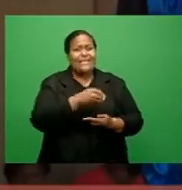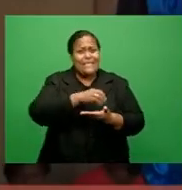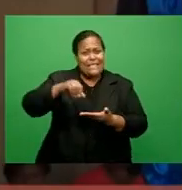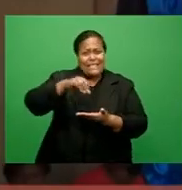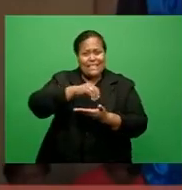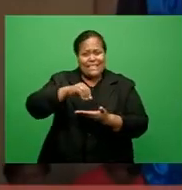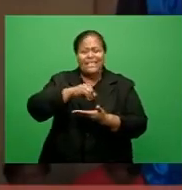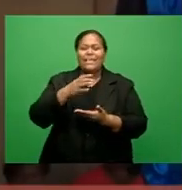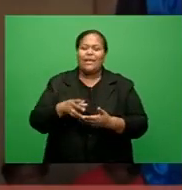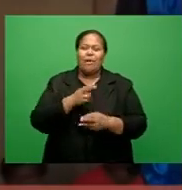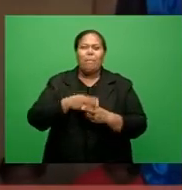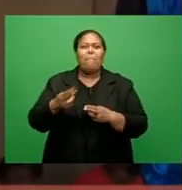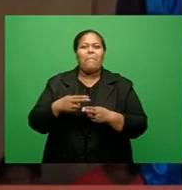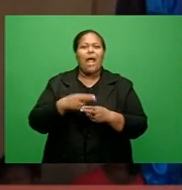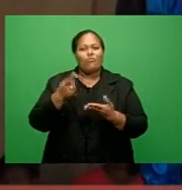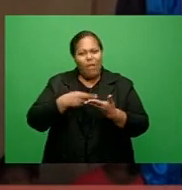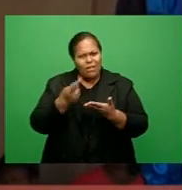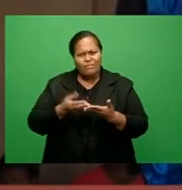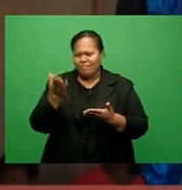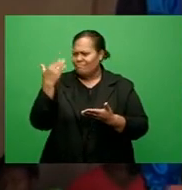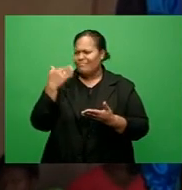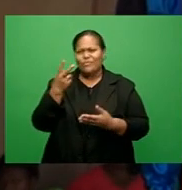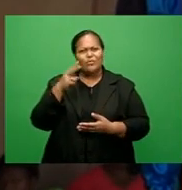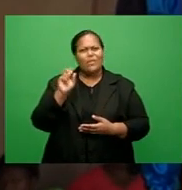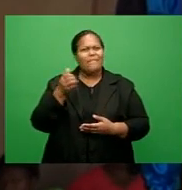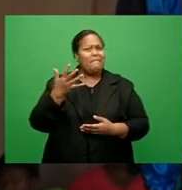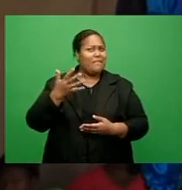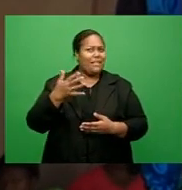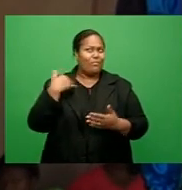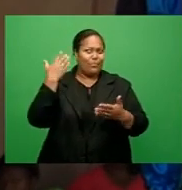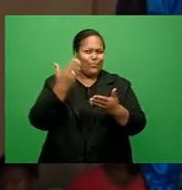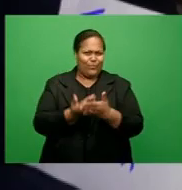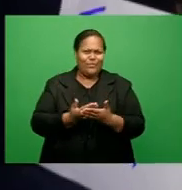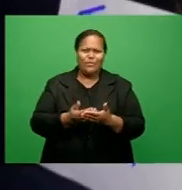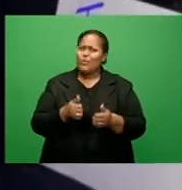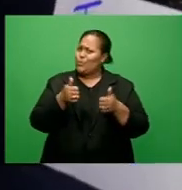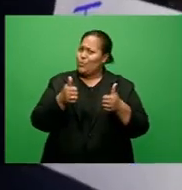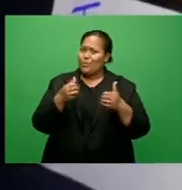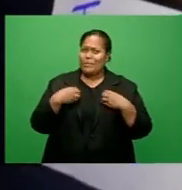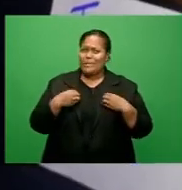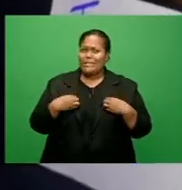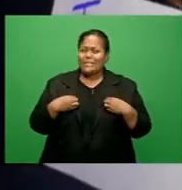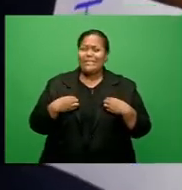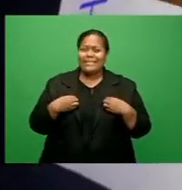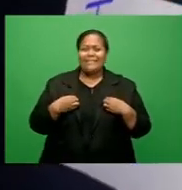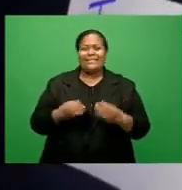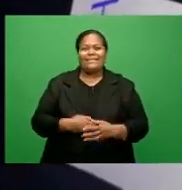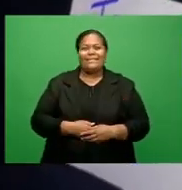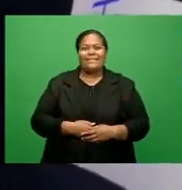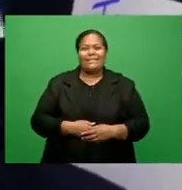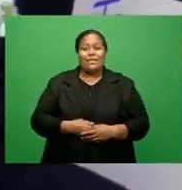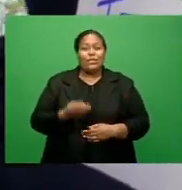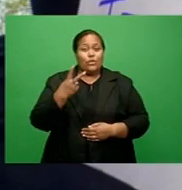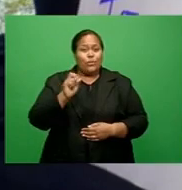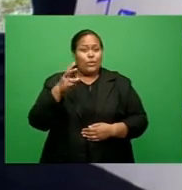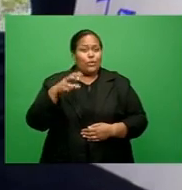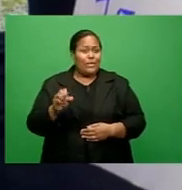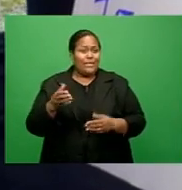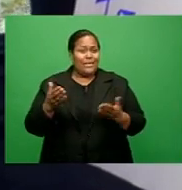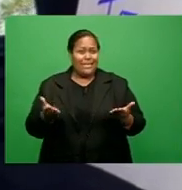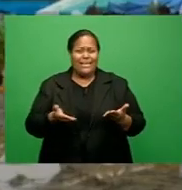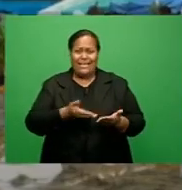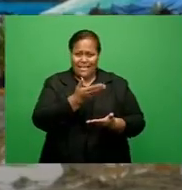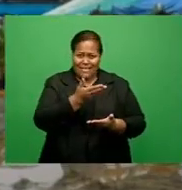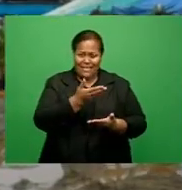2015 till today. It's a good business. It's a good business to start off. Meanwhile, the 2020 Central and Eastern